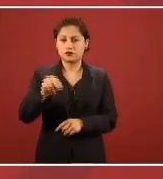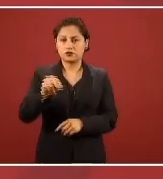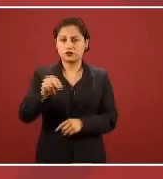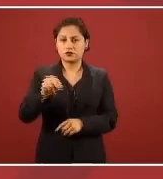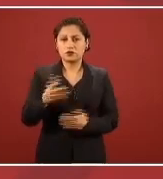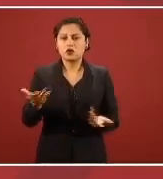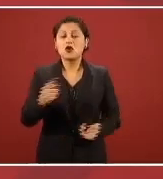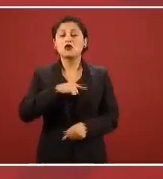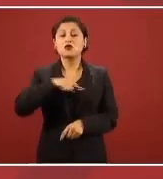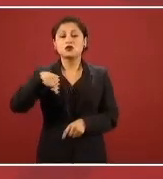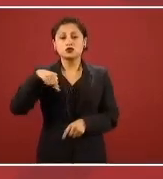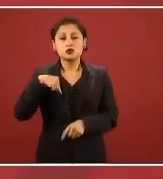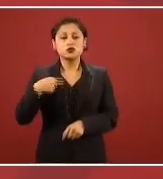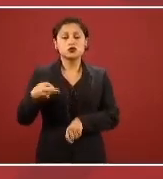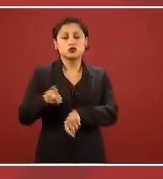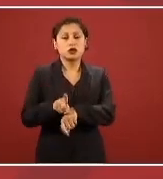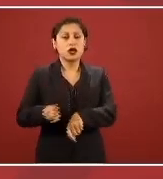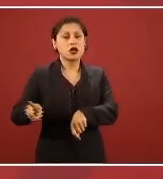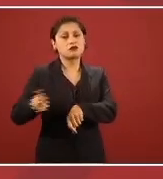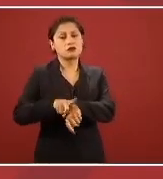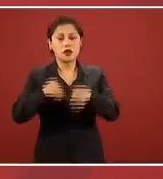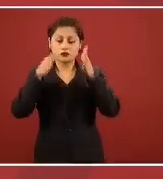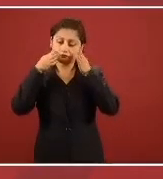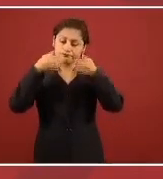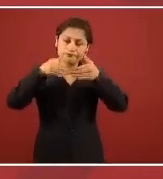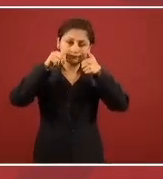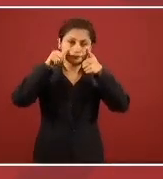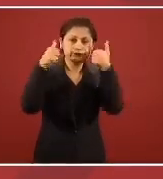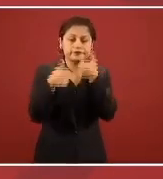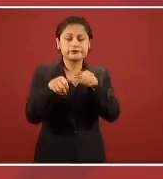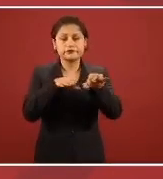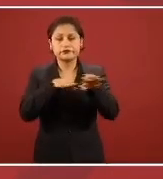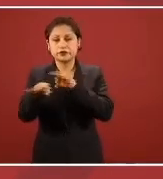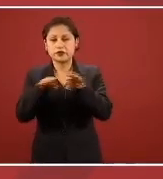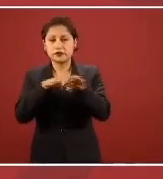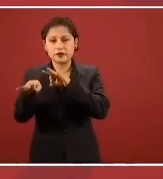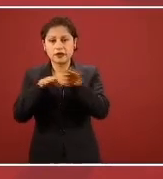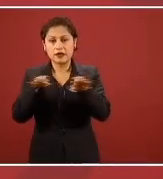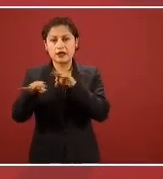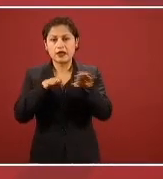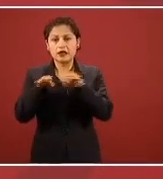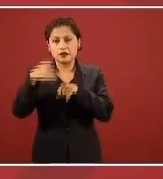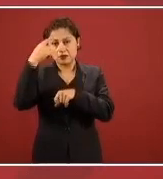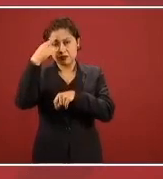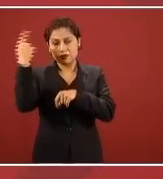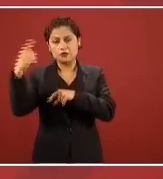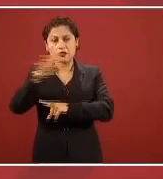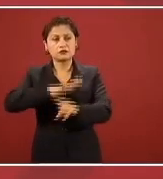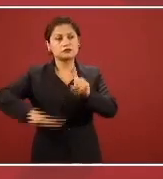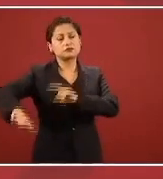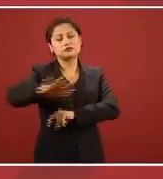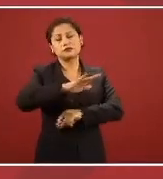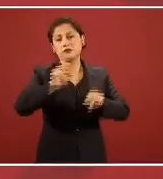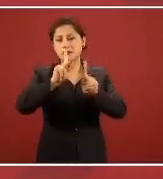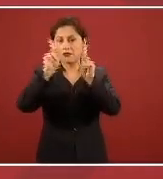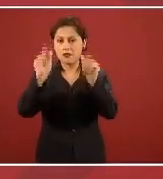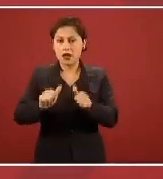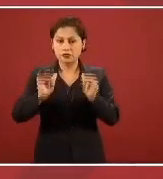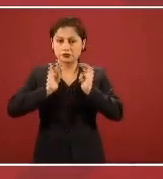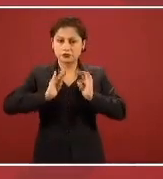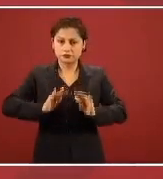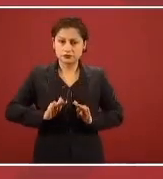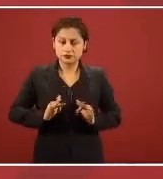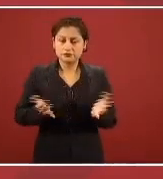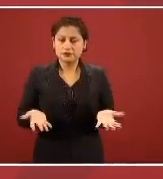Every day. Todos los días. Every single day. Para garantizar la paz y la tranquilidad. To guarantee peace and tranquility. A lo